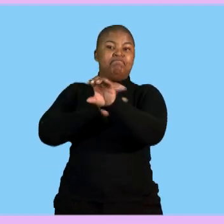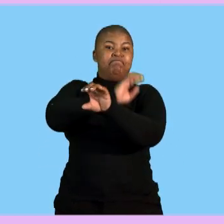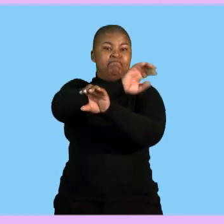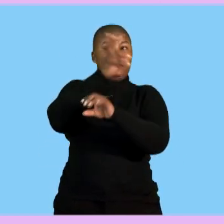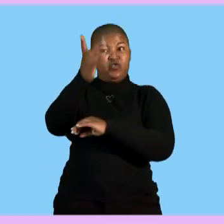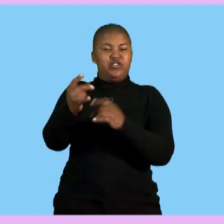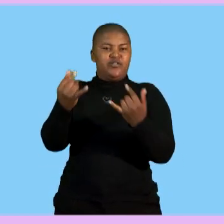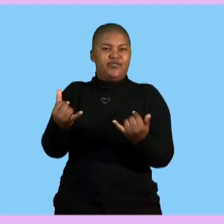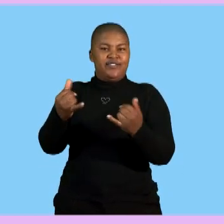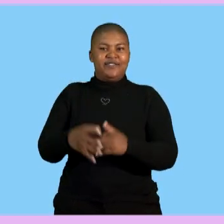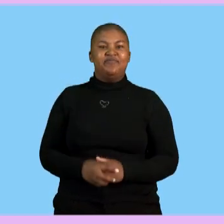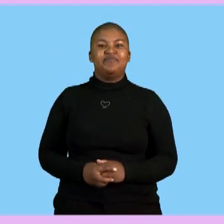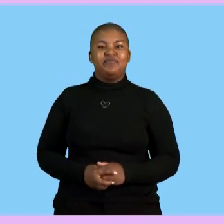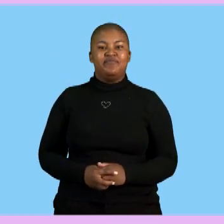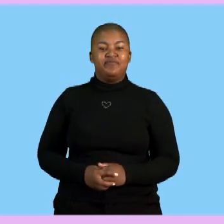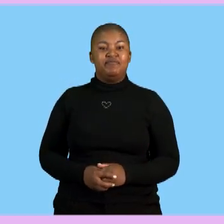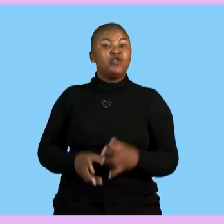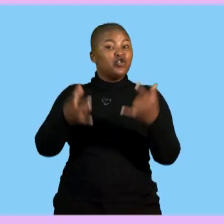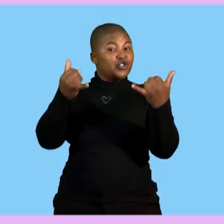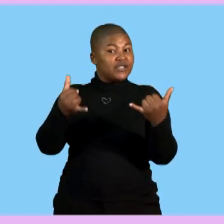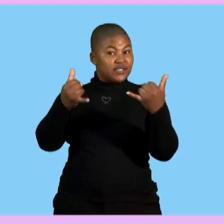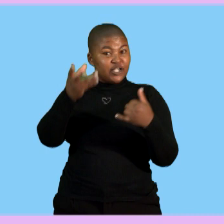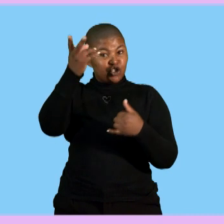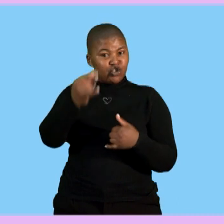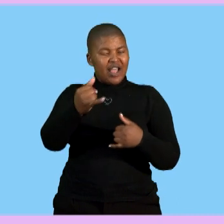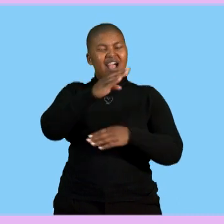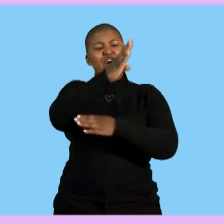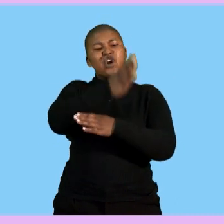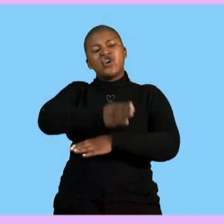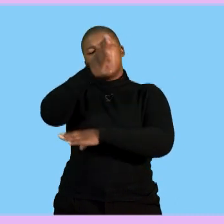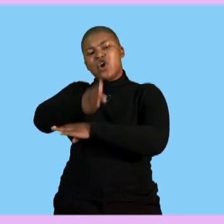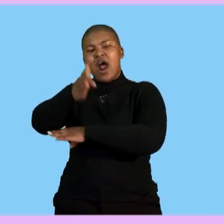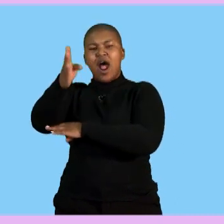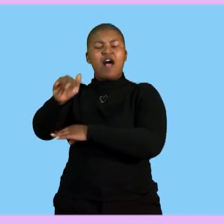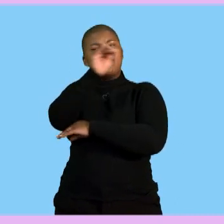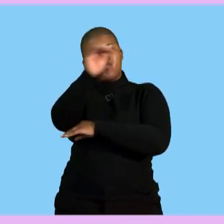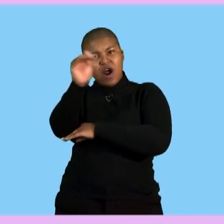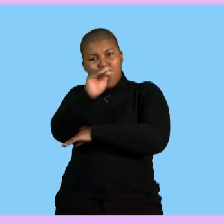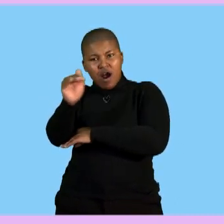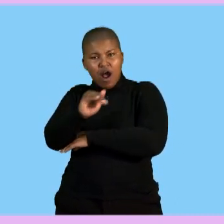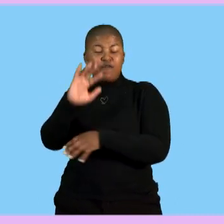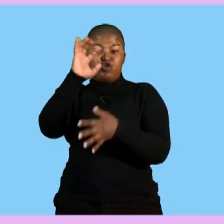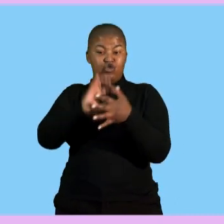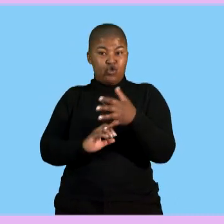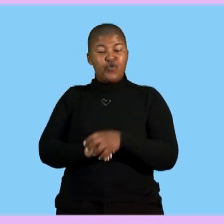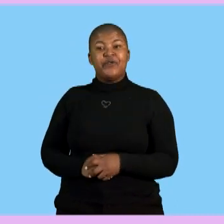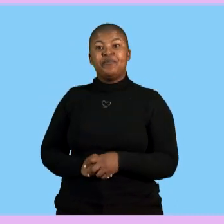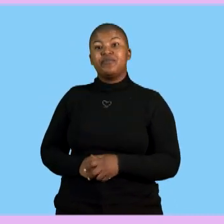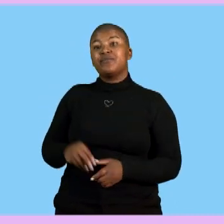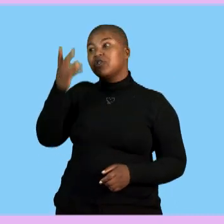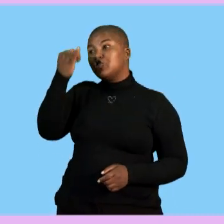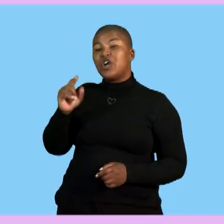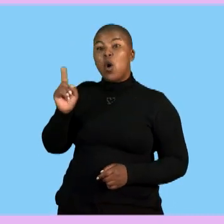map. Today, we're looking at graphs telling the story. First, we're going to go and look at proportion, which is